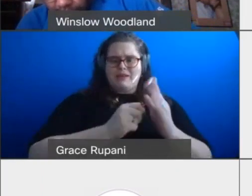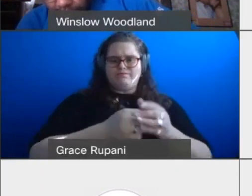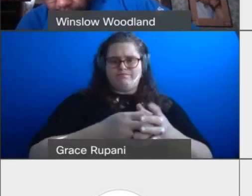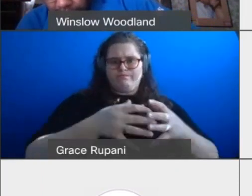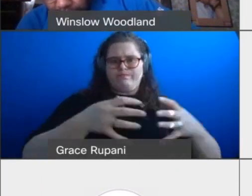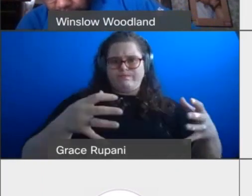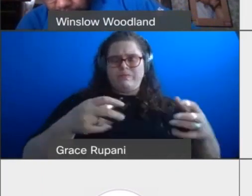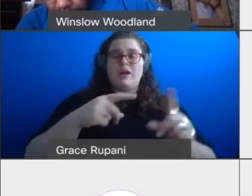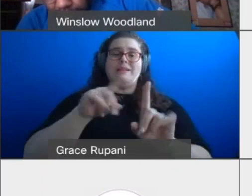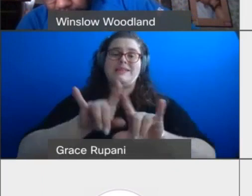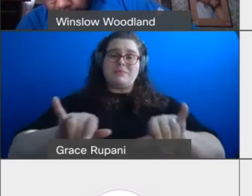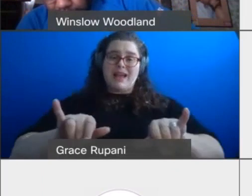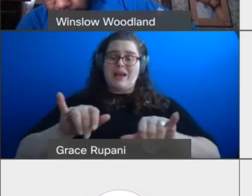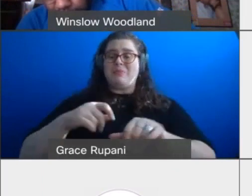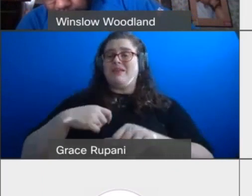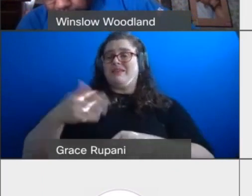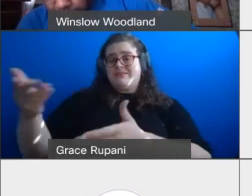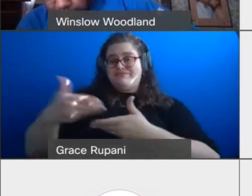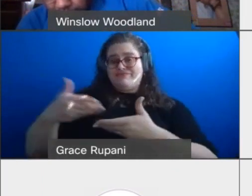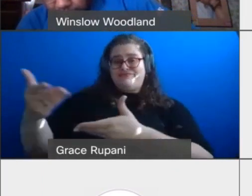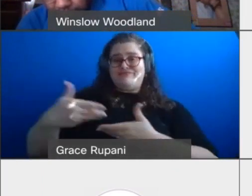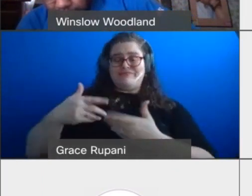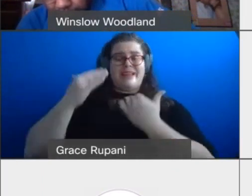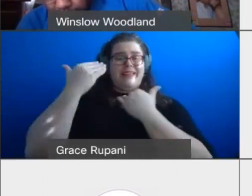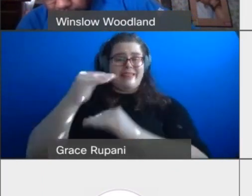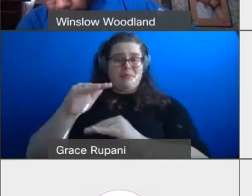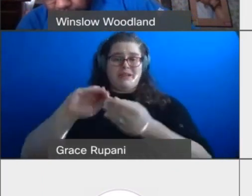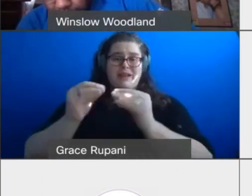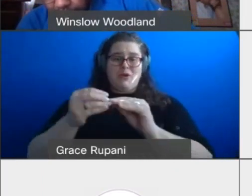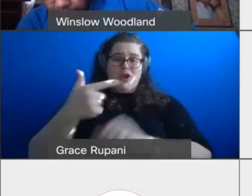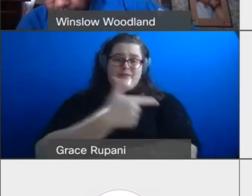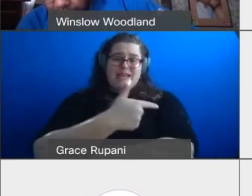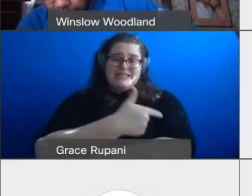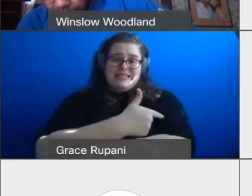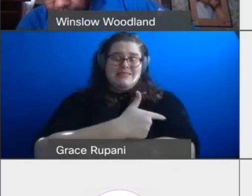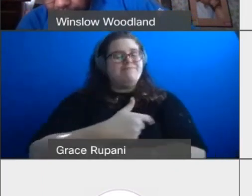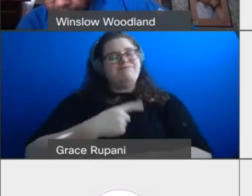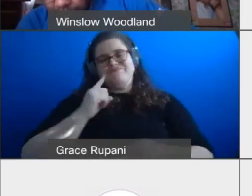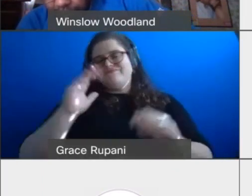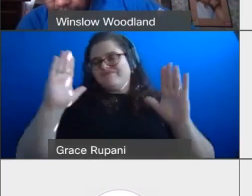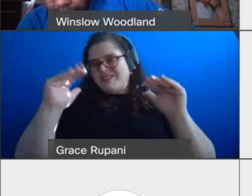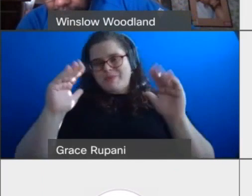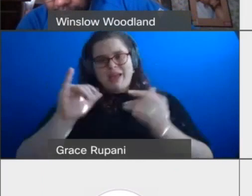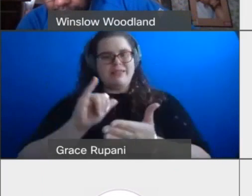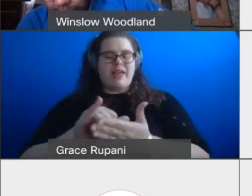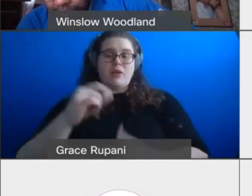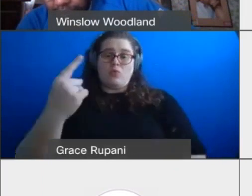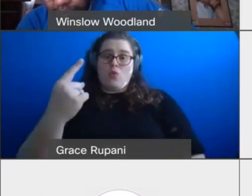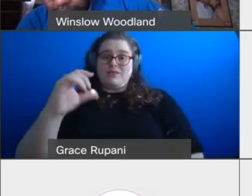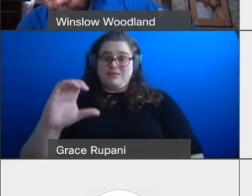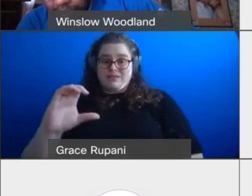of vaccine that's been coming in to date from the federal government, they don't expect that they will make it